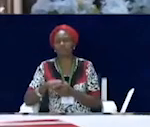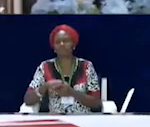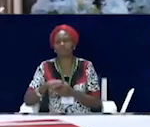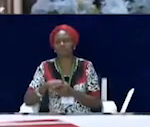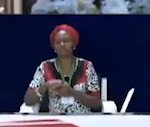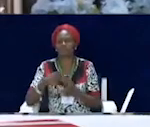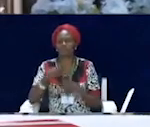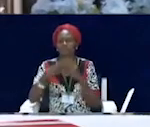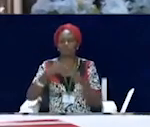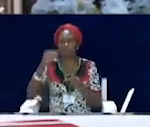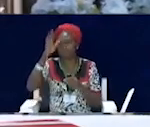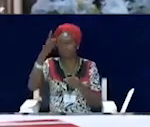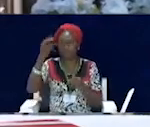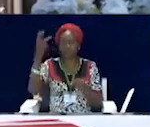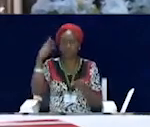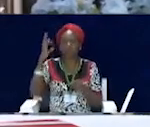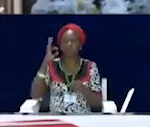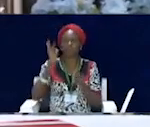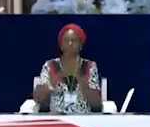When I was praying for